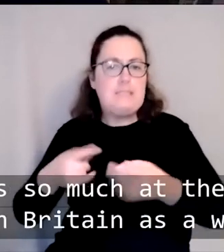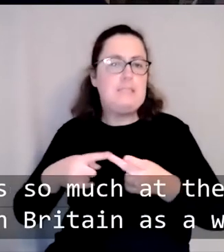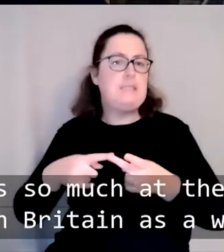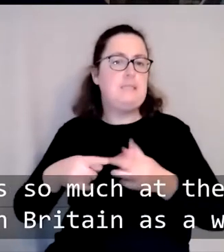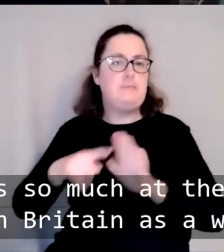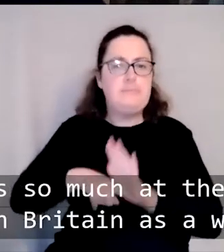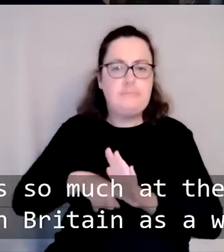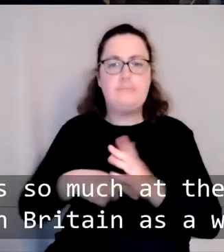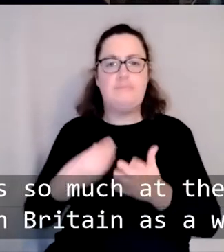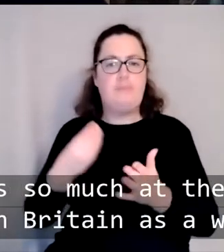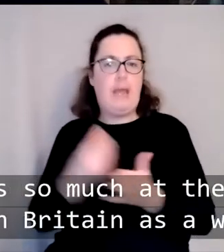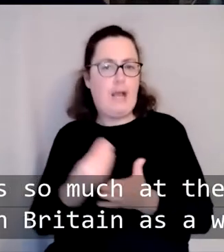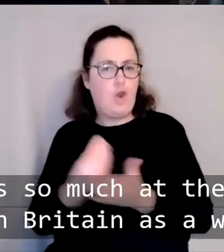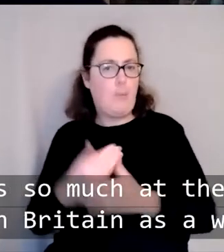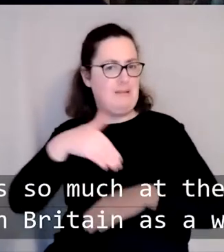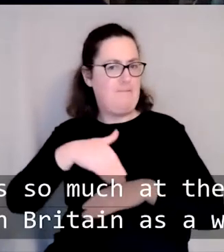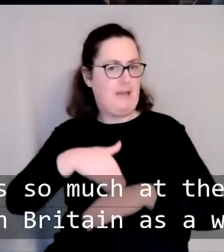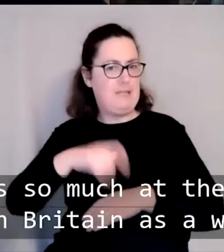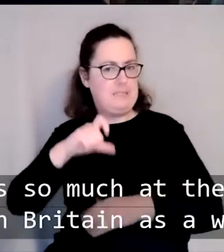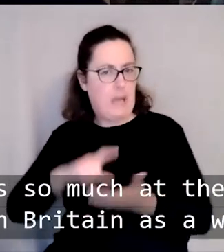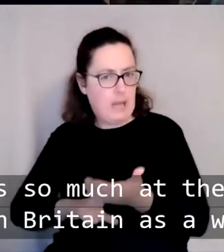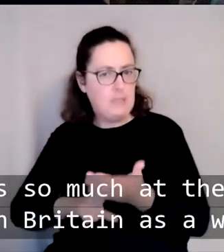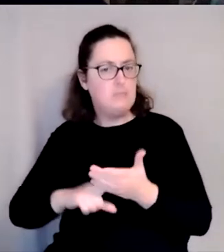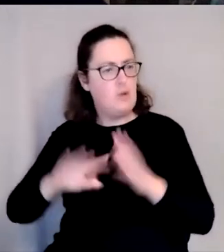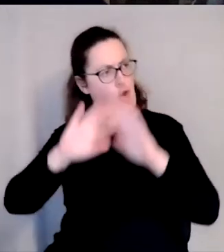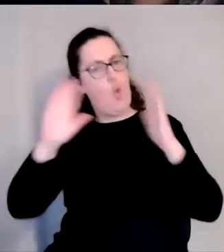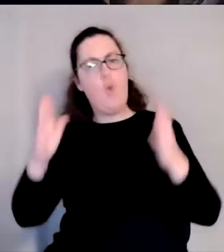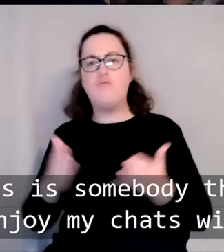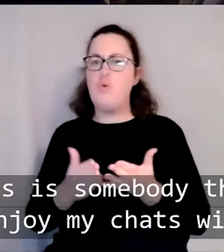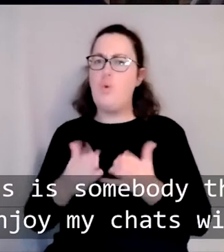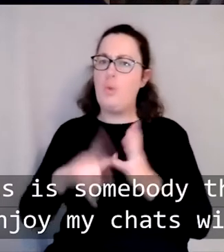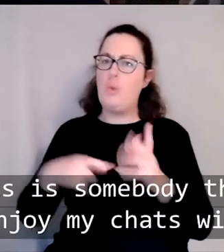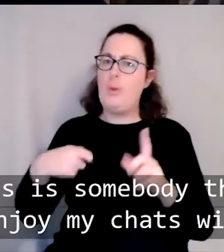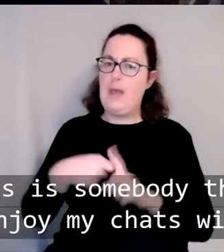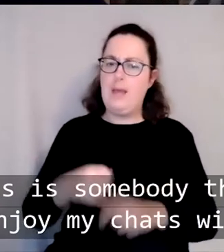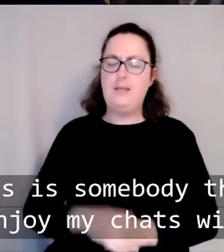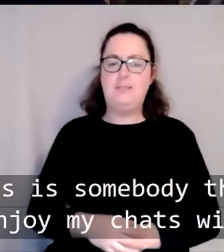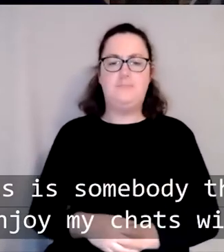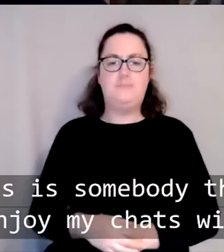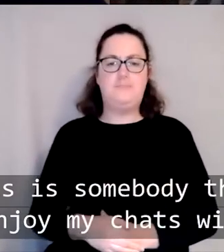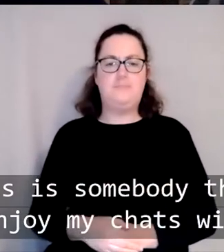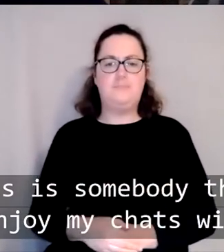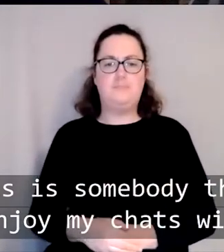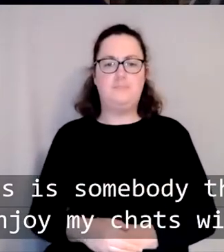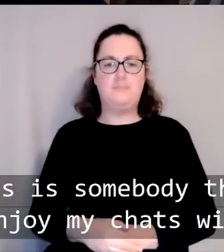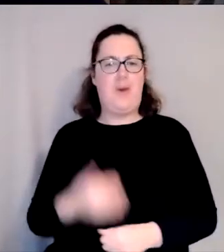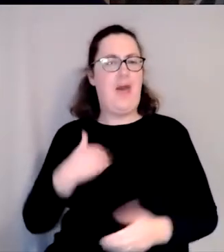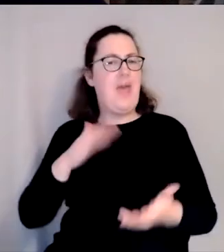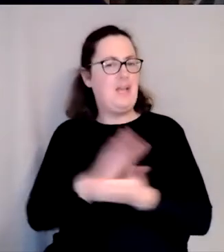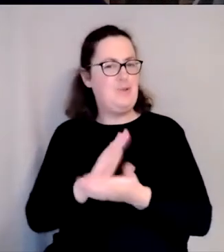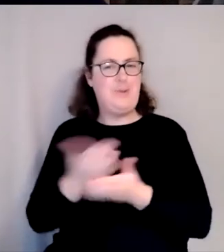that affect us so much at the college and in Britain as a whole. So this is somebody that I enjoy my chats